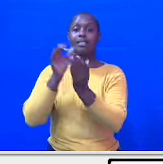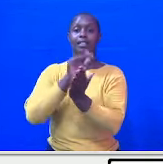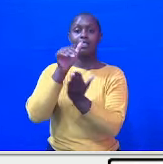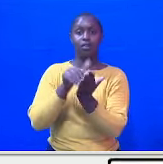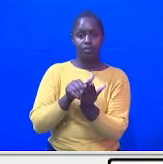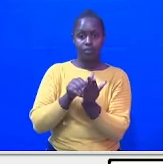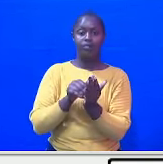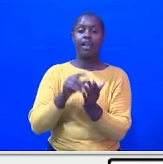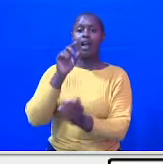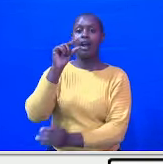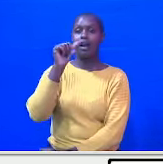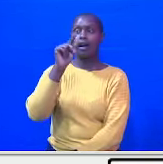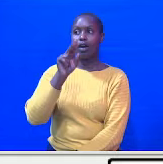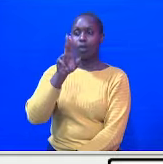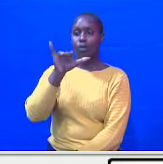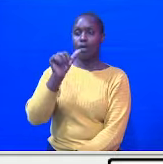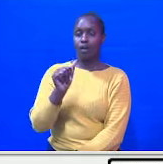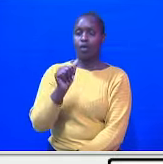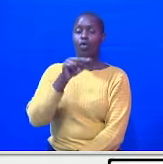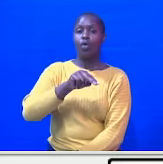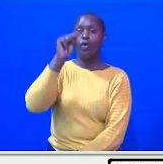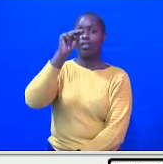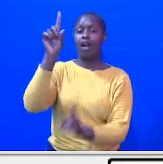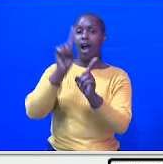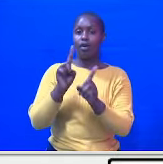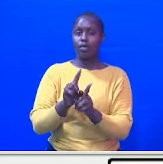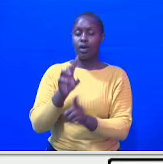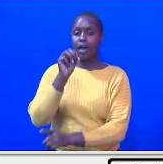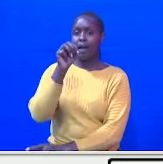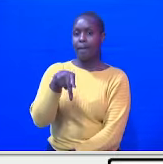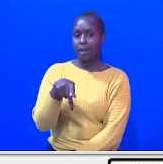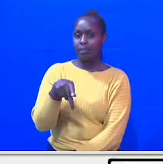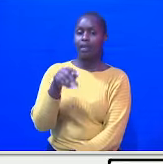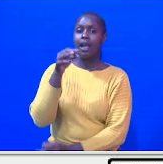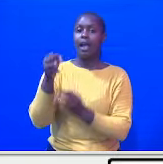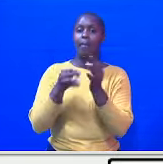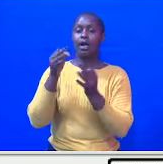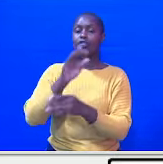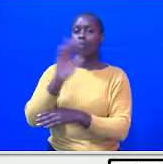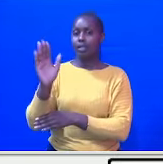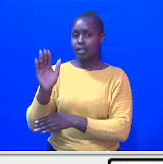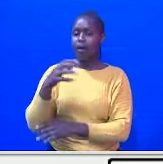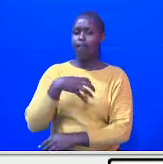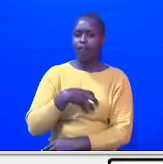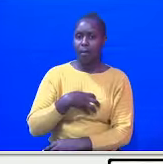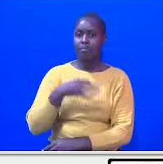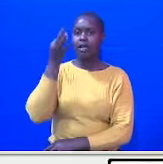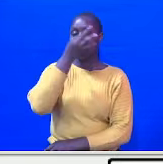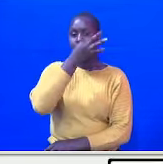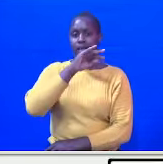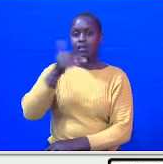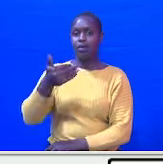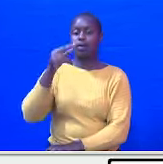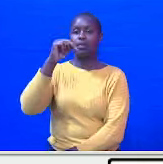of Embakasi North, George Theuri, and a former Member of Parliament Embakasi West, former Nyeri Town MP Ngunjiri